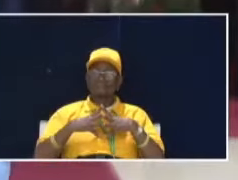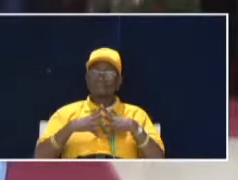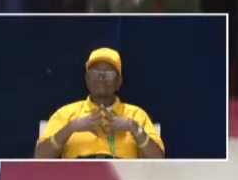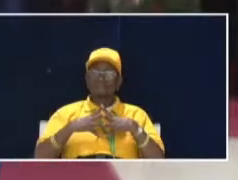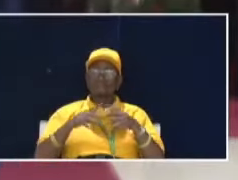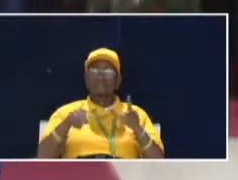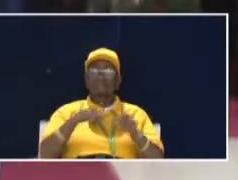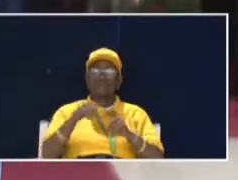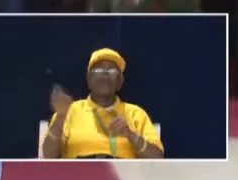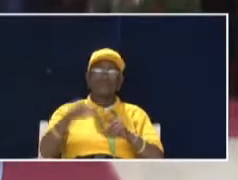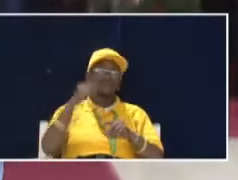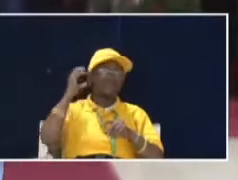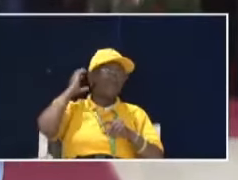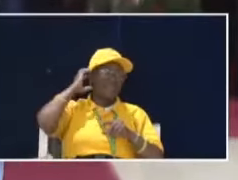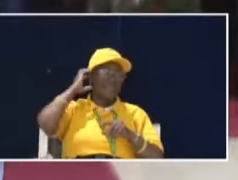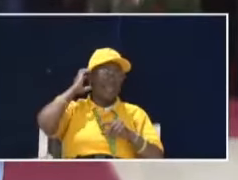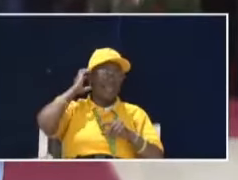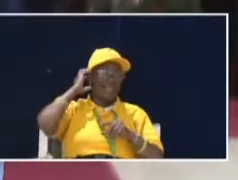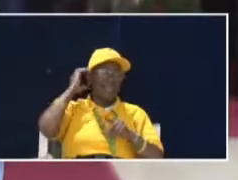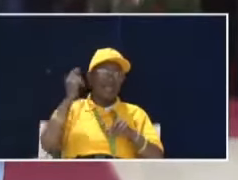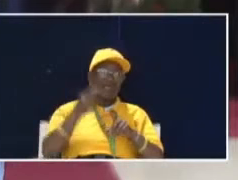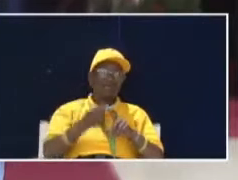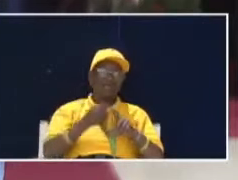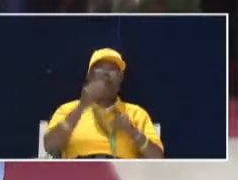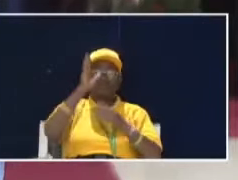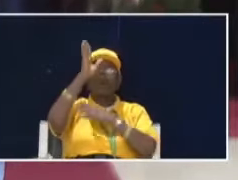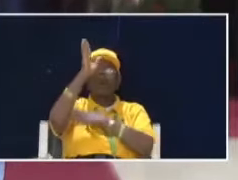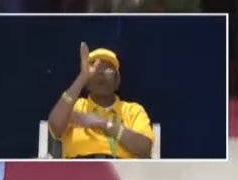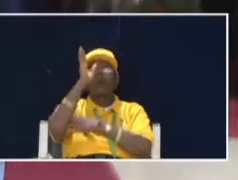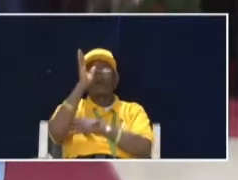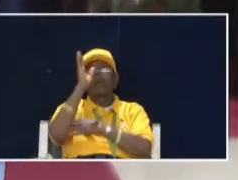when you hear from God,